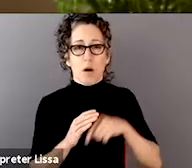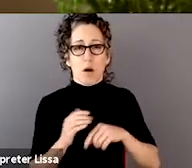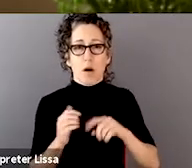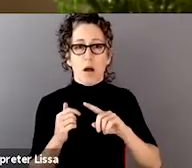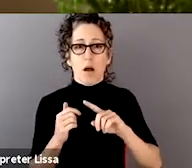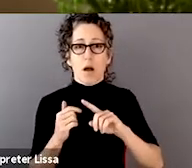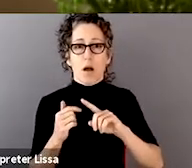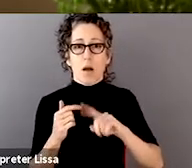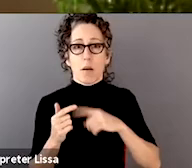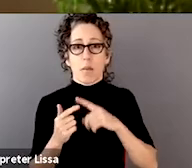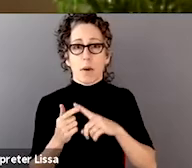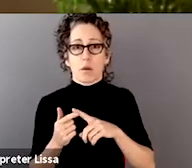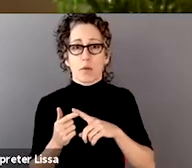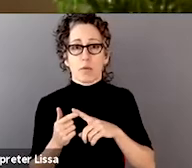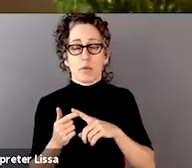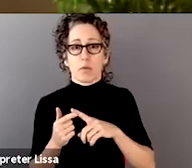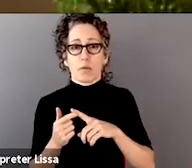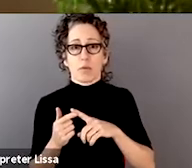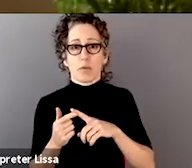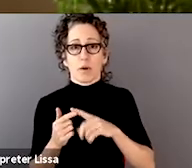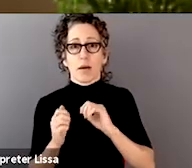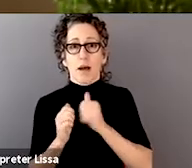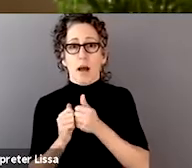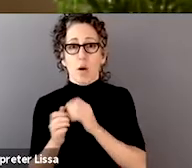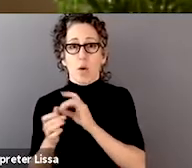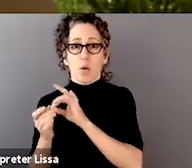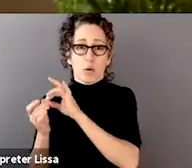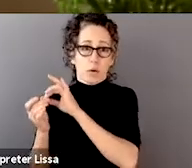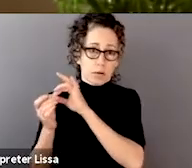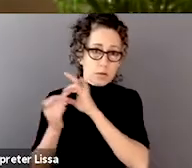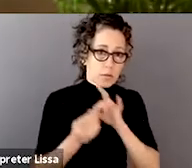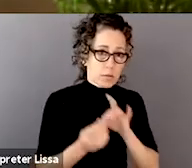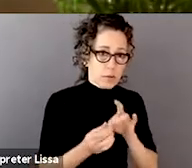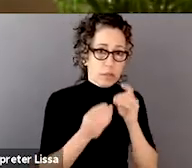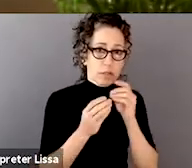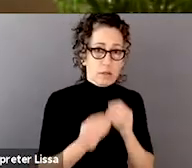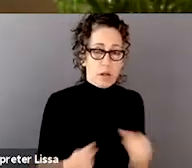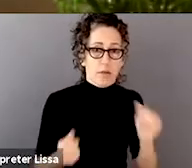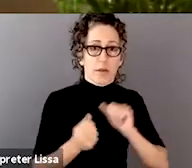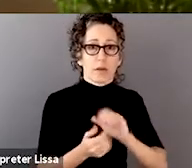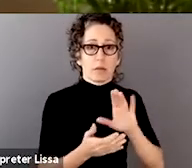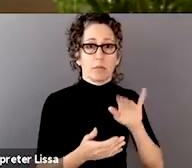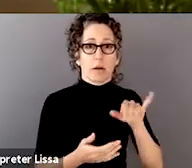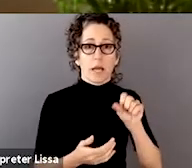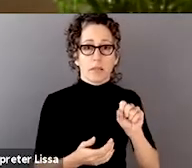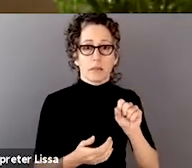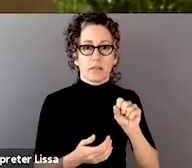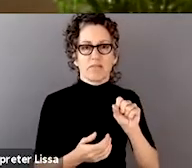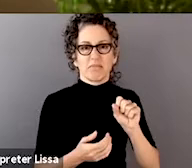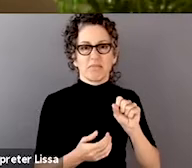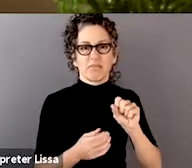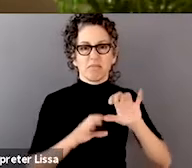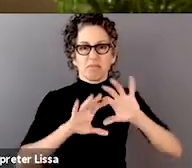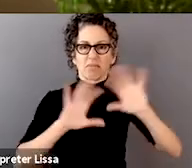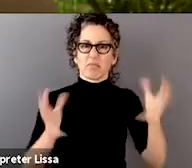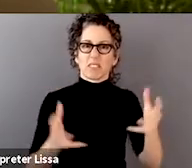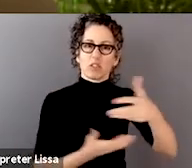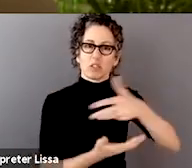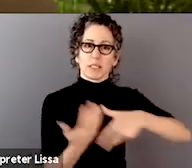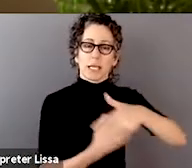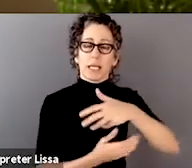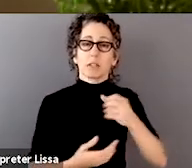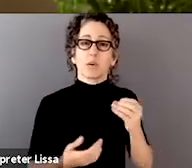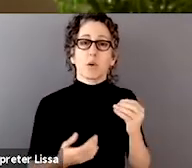to solving bias and equity problems, broadly in the society, right? So I